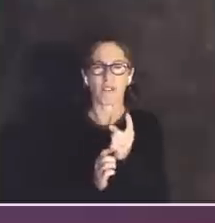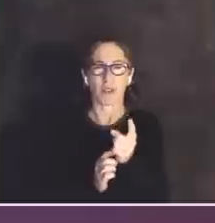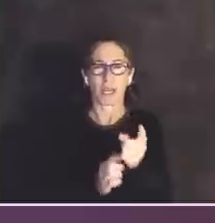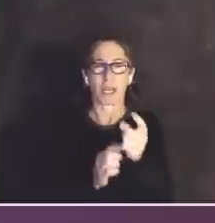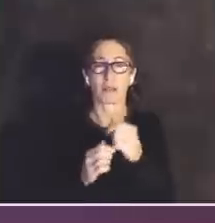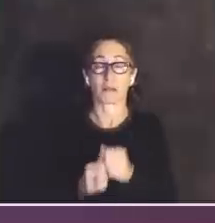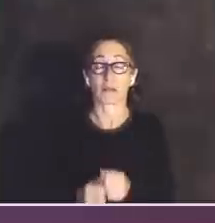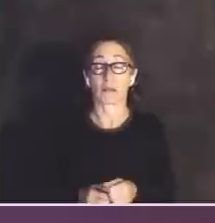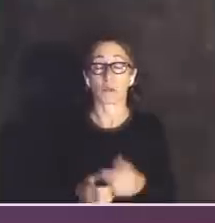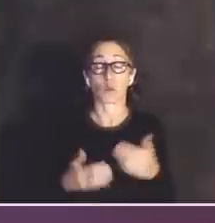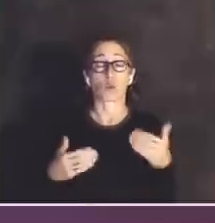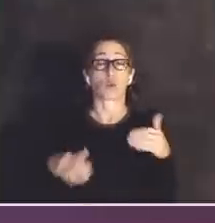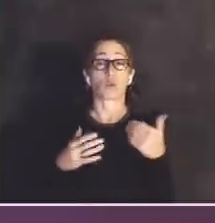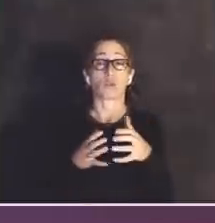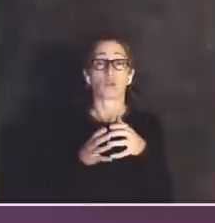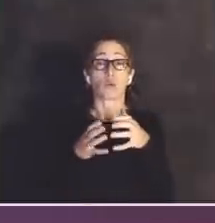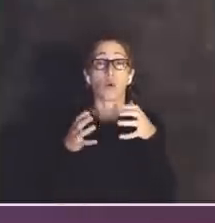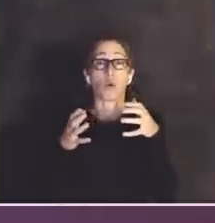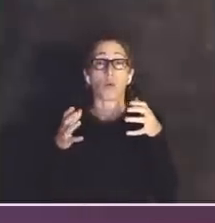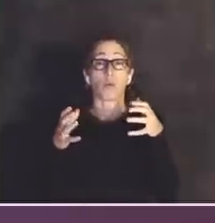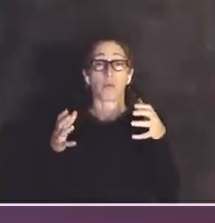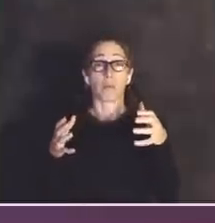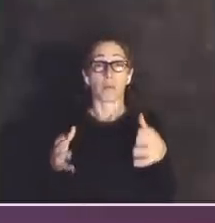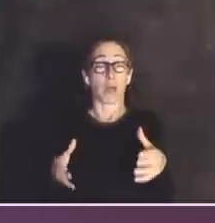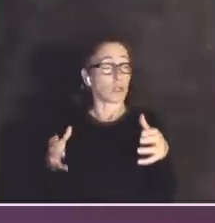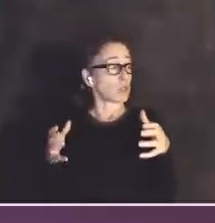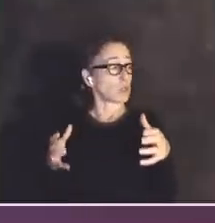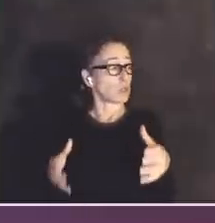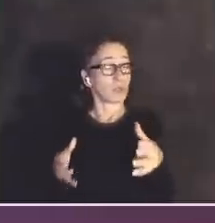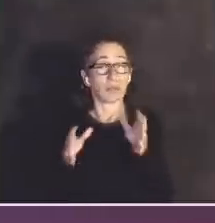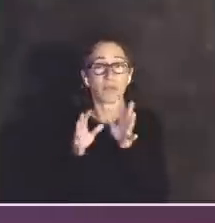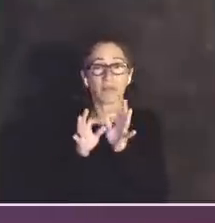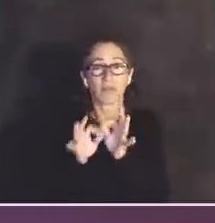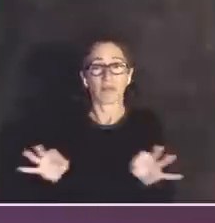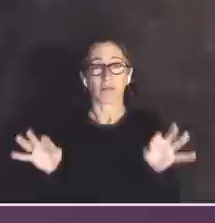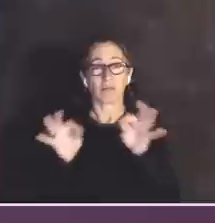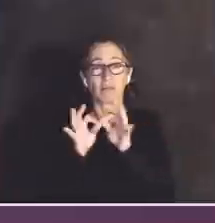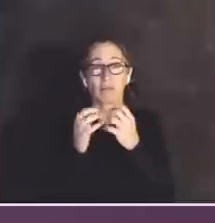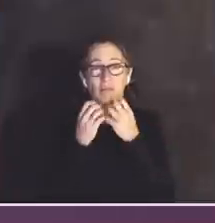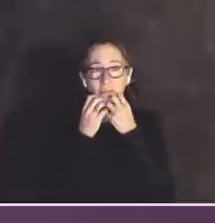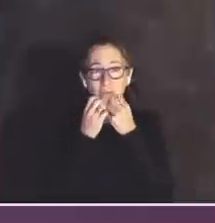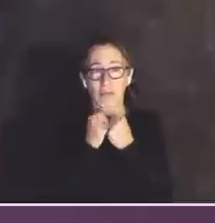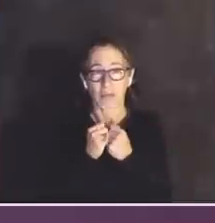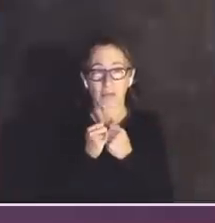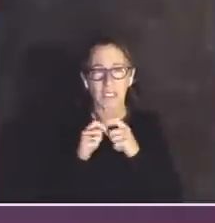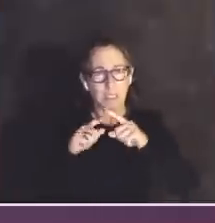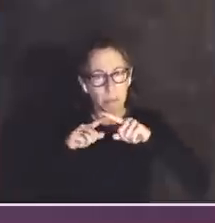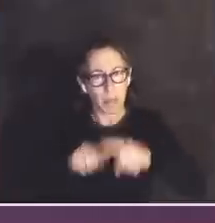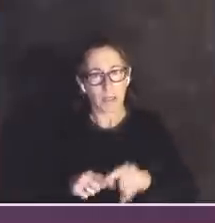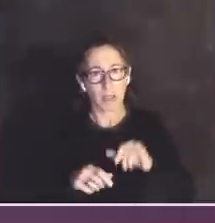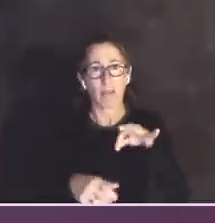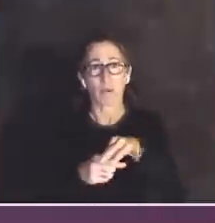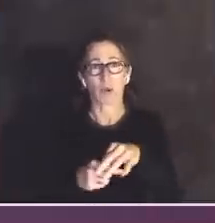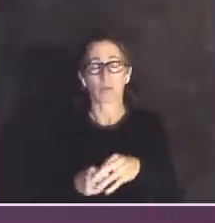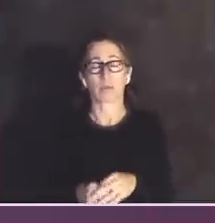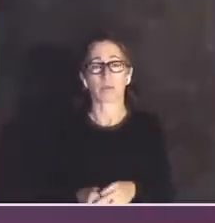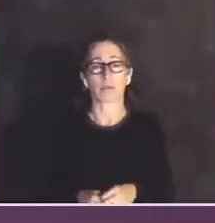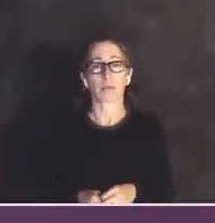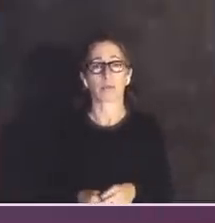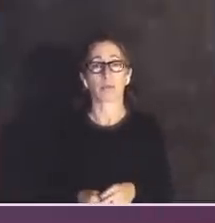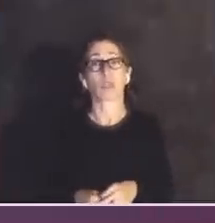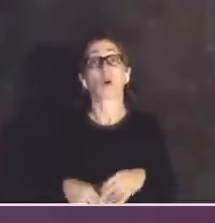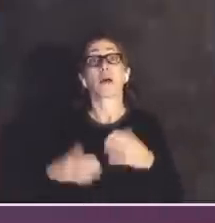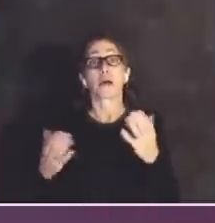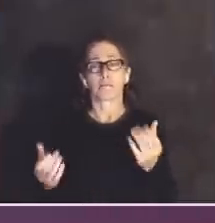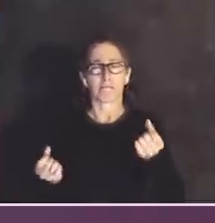stake. There's so much at stake. You know, here's the thing.